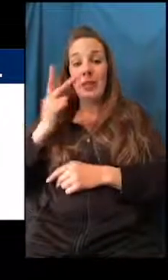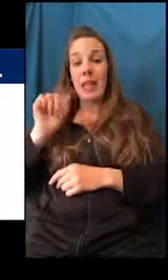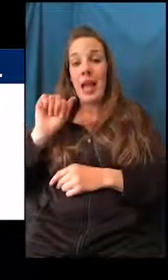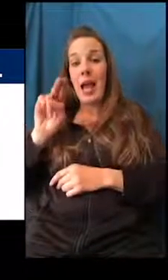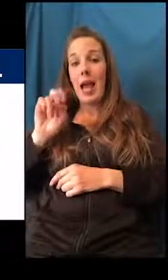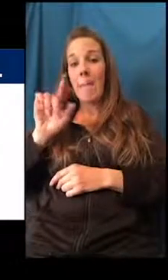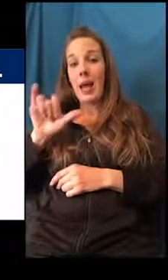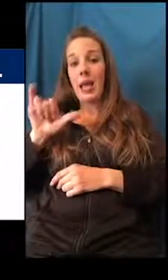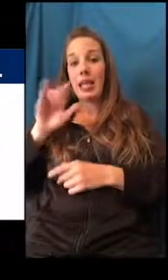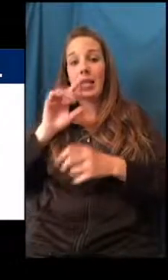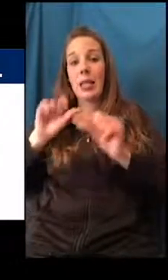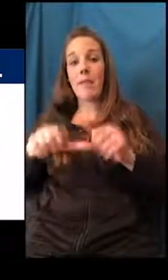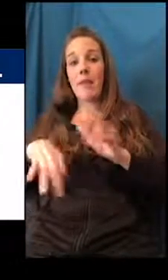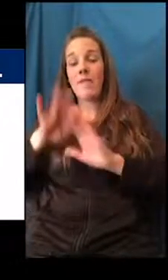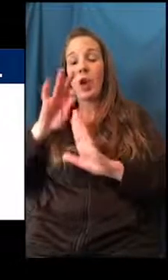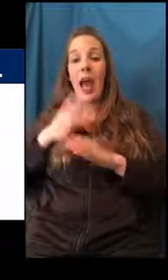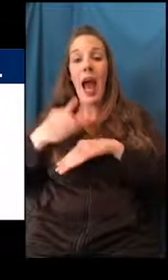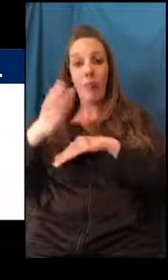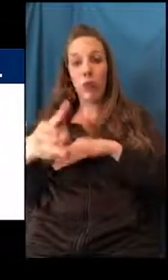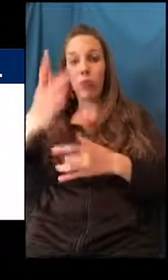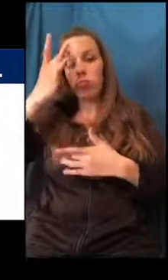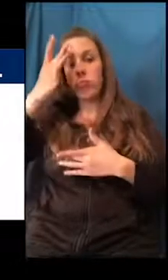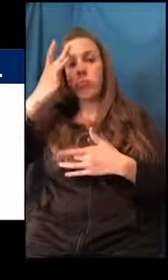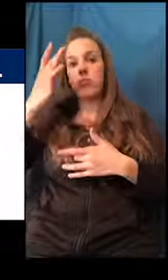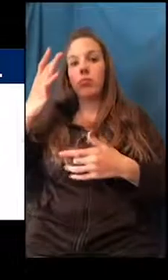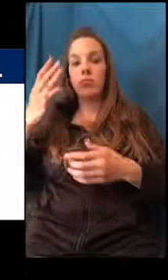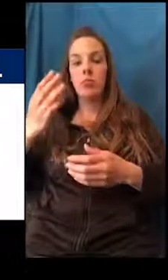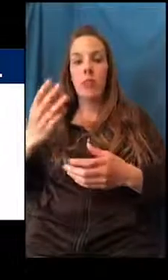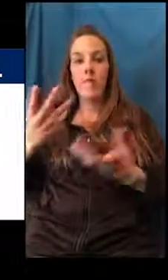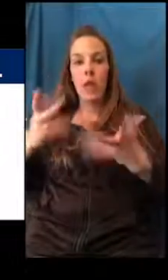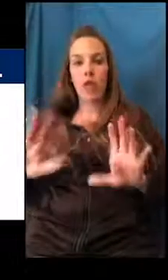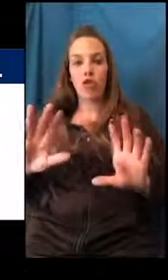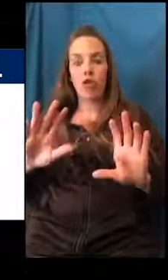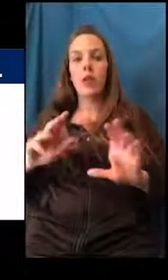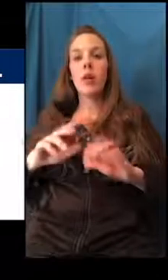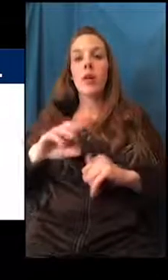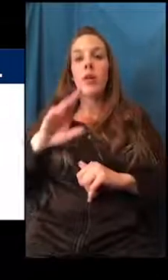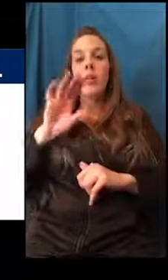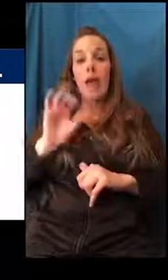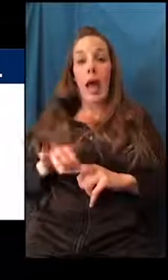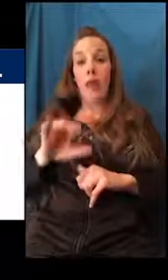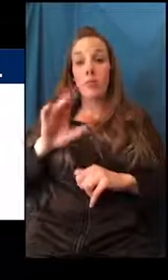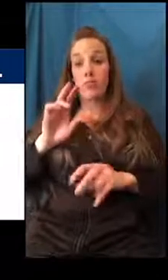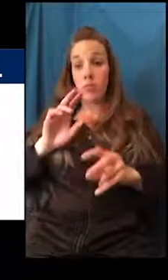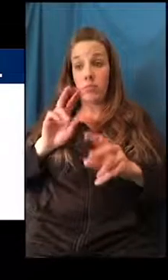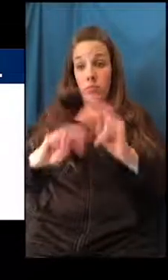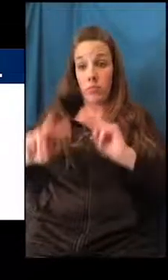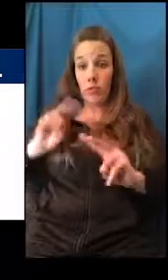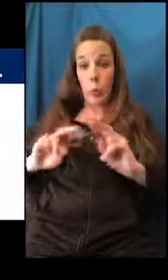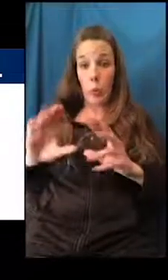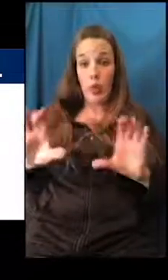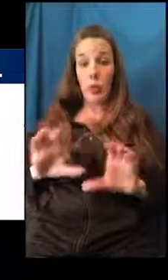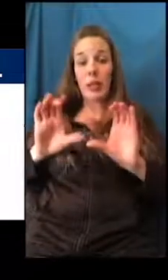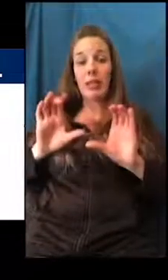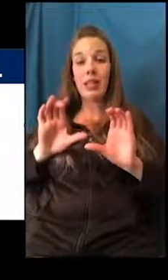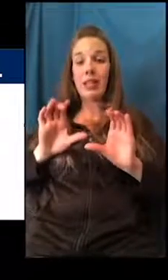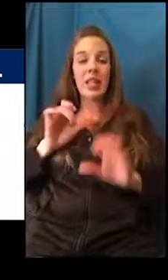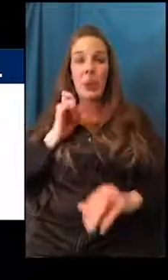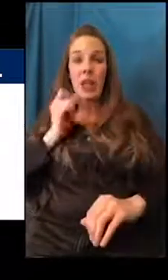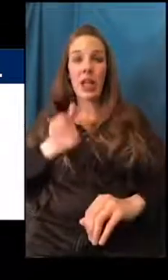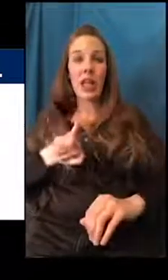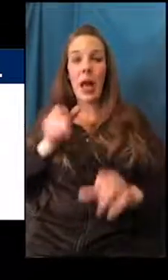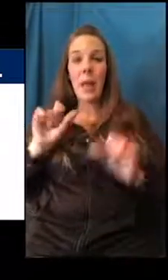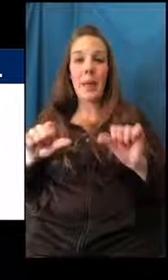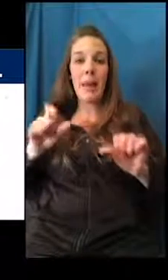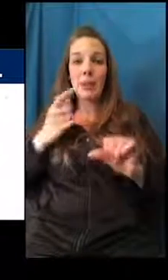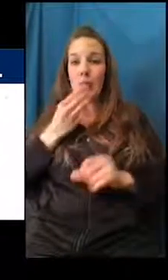COVID-19 infection. Right now, with the serology surveillance that we are doing, we are not able to tell you how